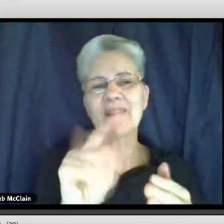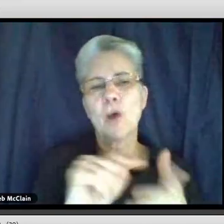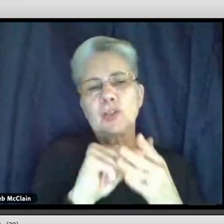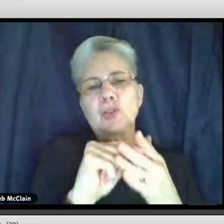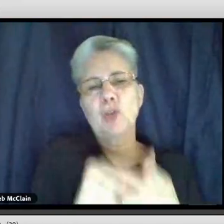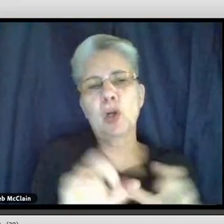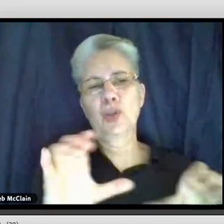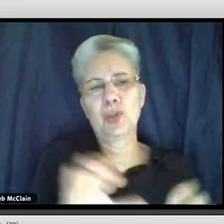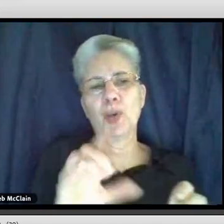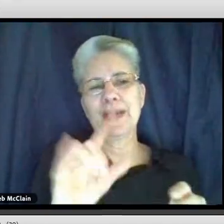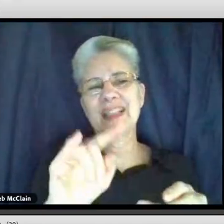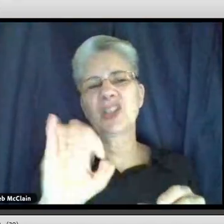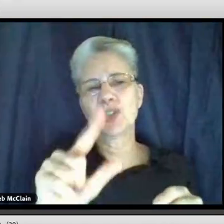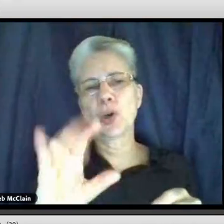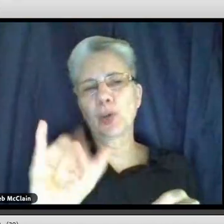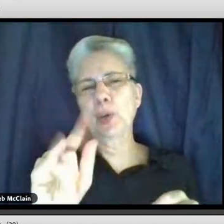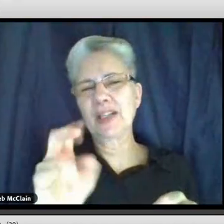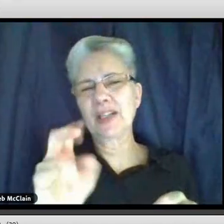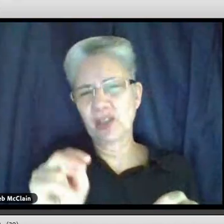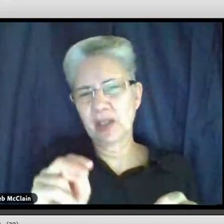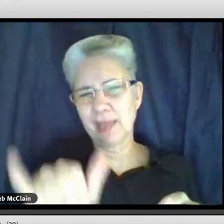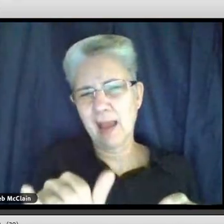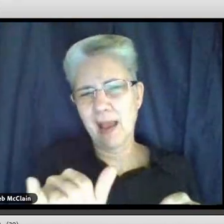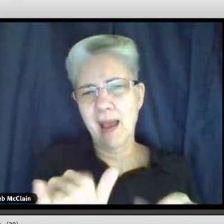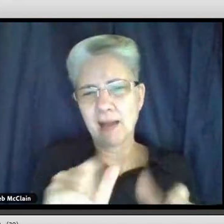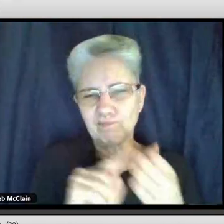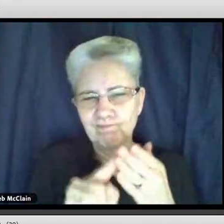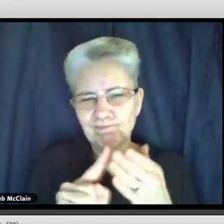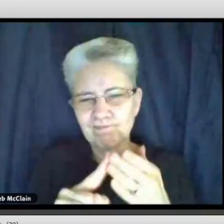start doing digital curation.